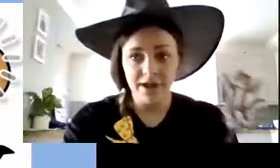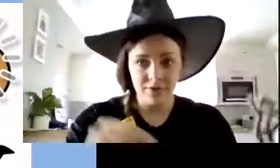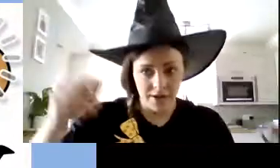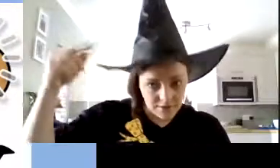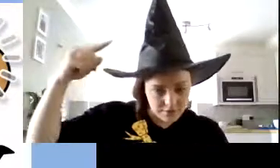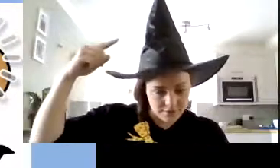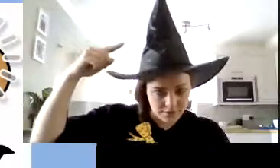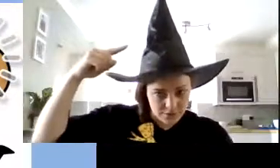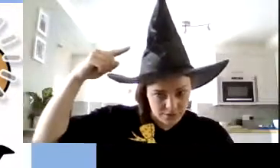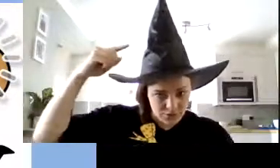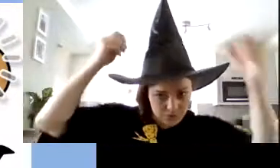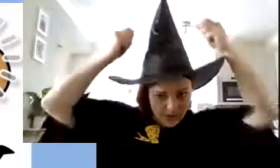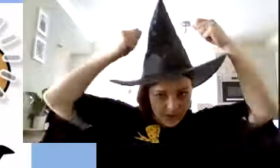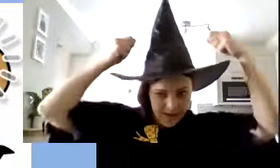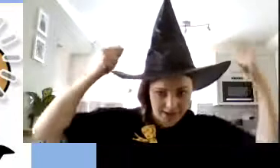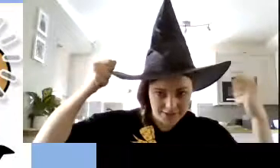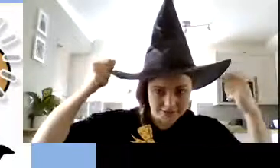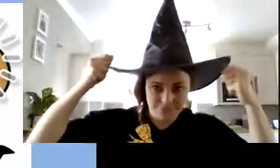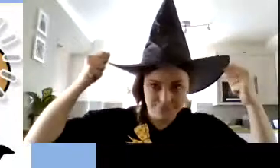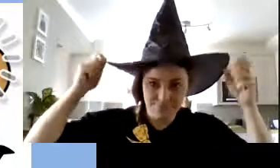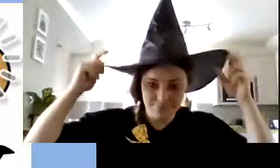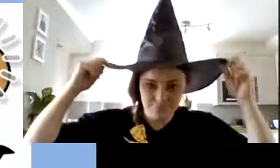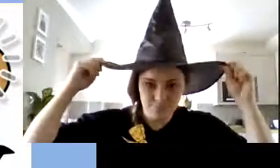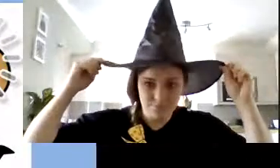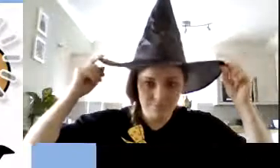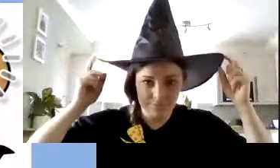and a very tall hat